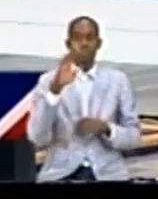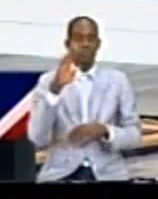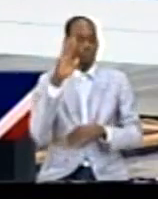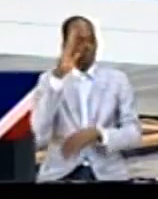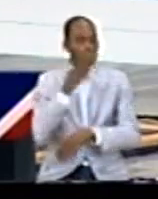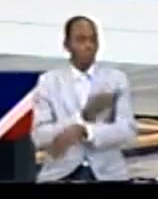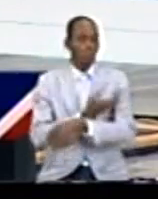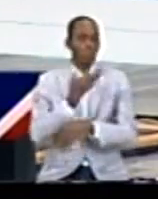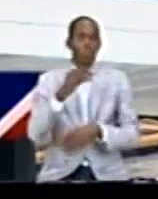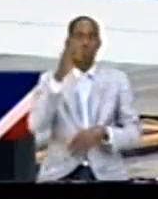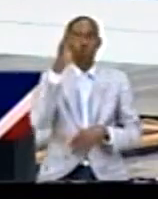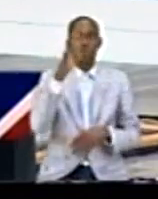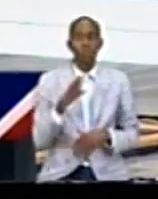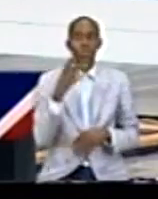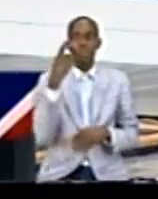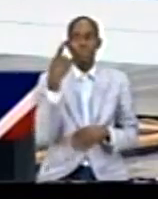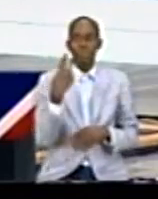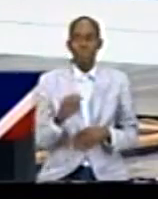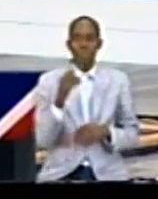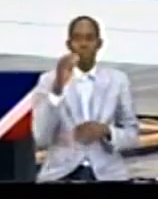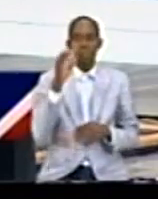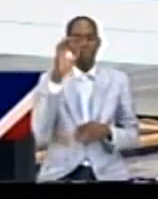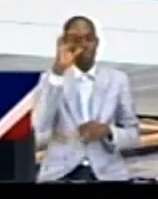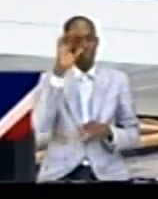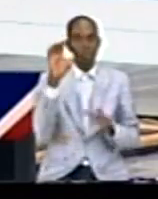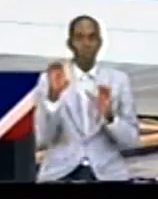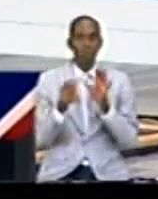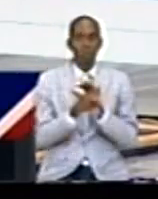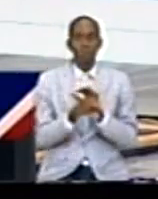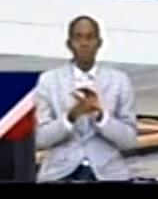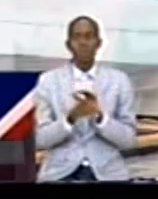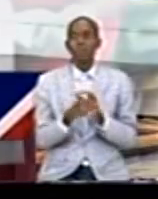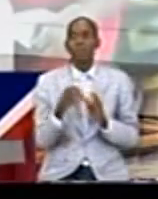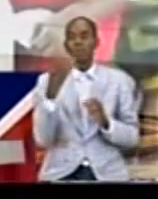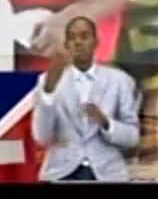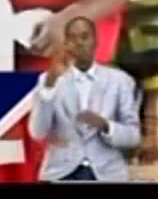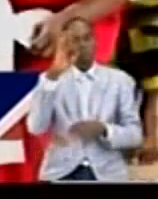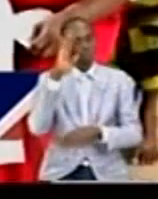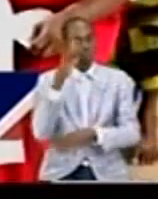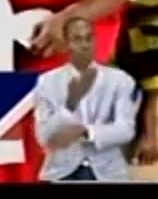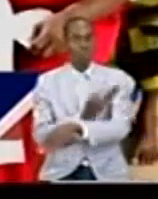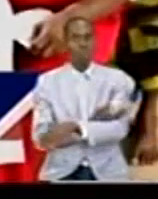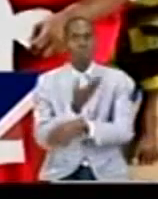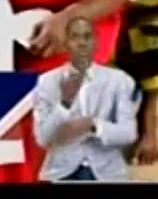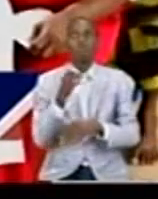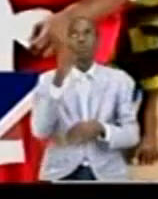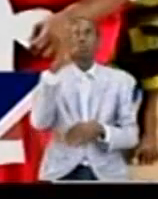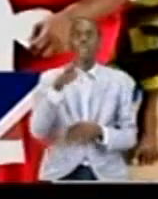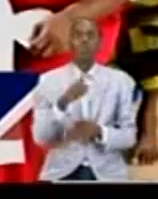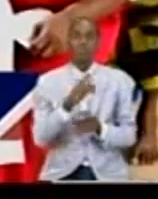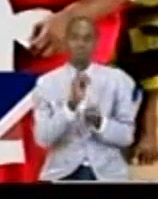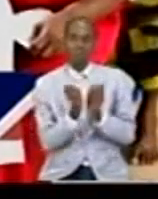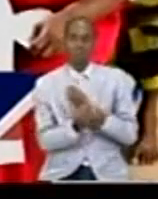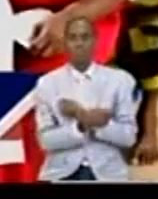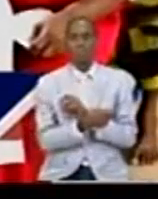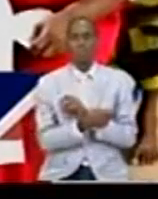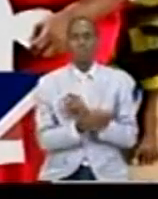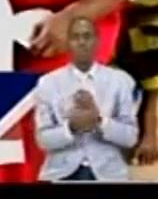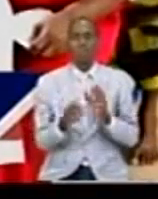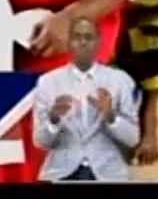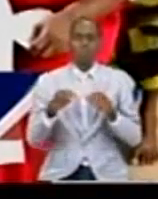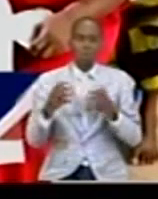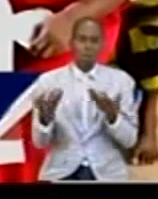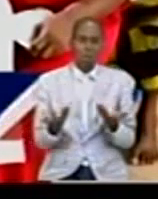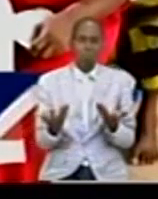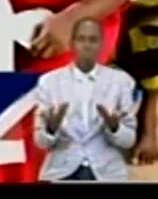picture of transformed sons of God. What do they look like, sons of God? How do